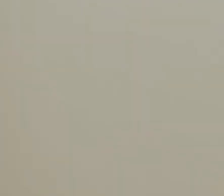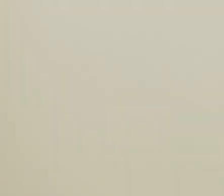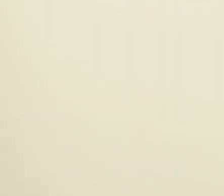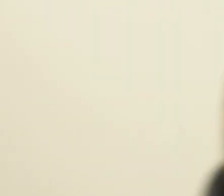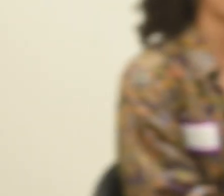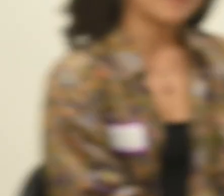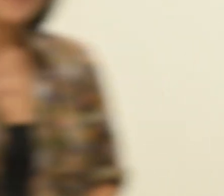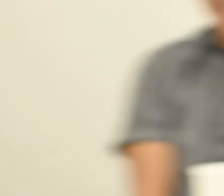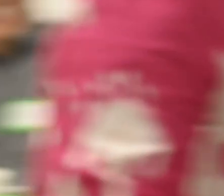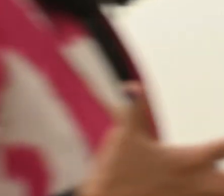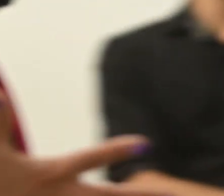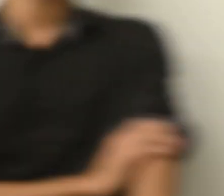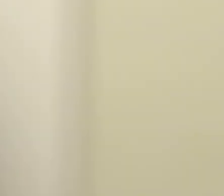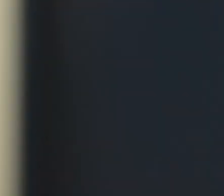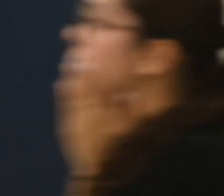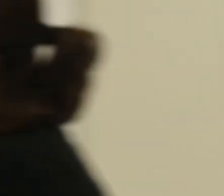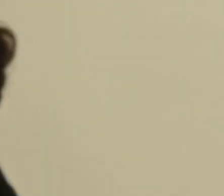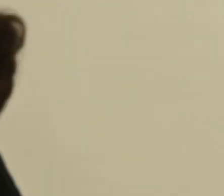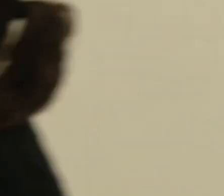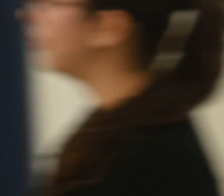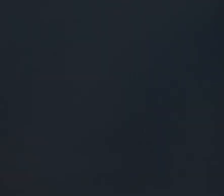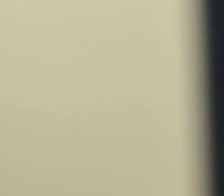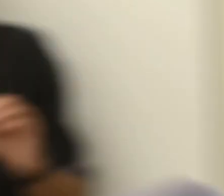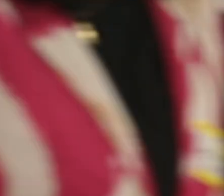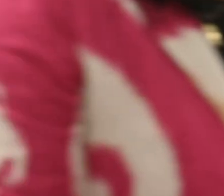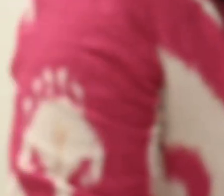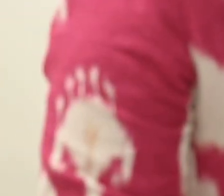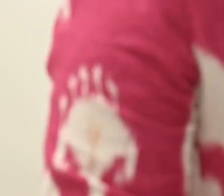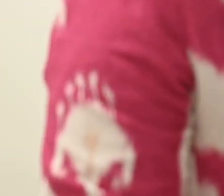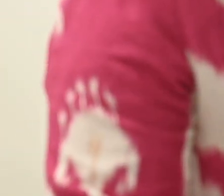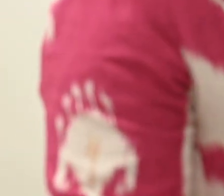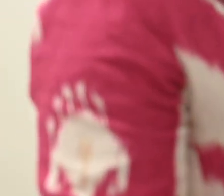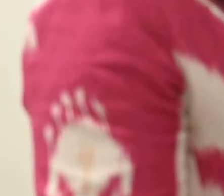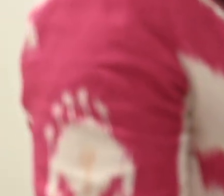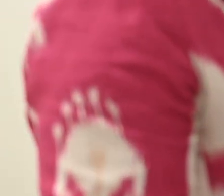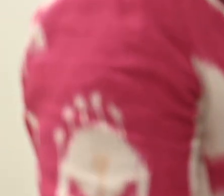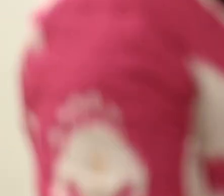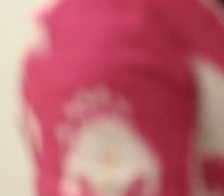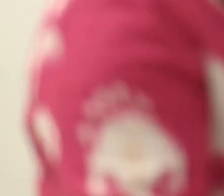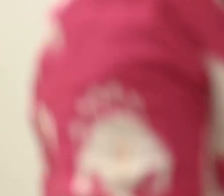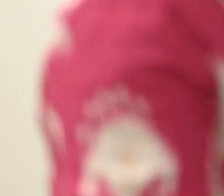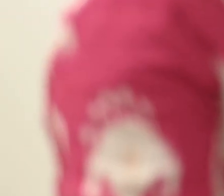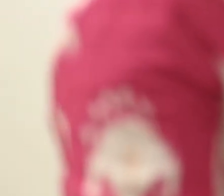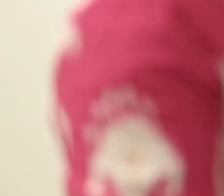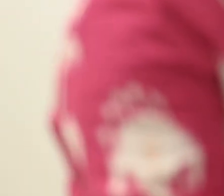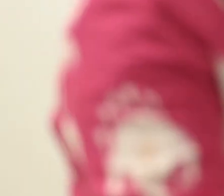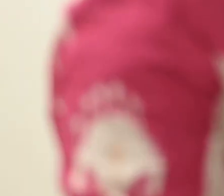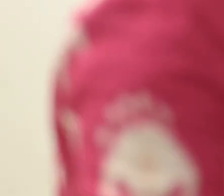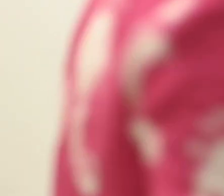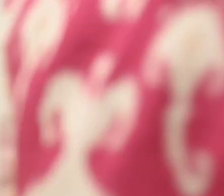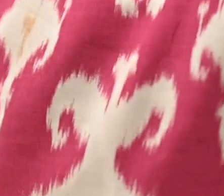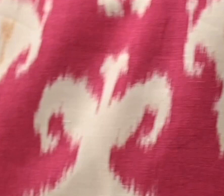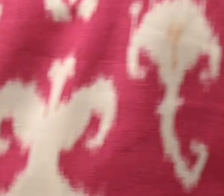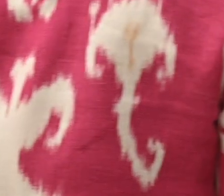I love that y'all are talking. Thank you. I would love to have some